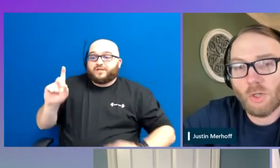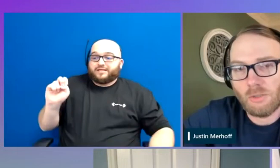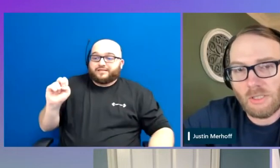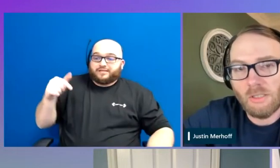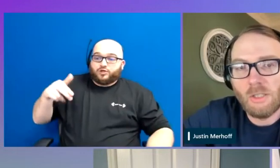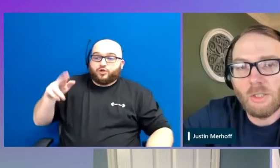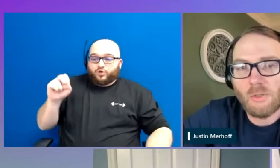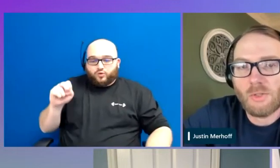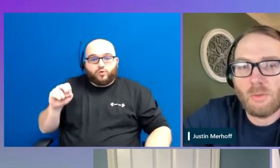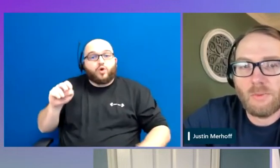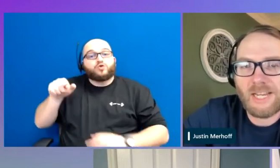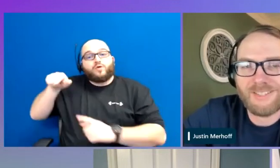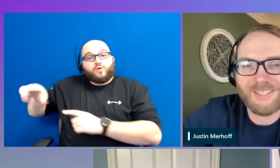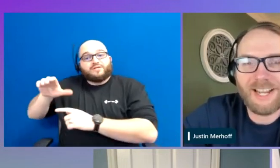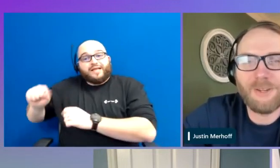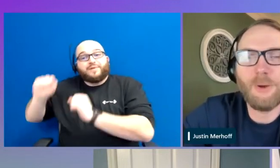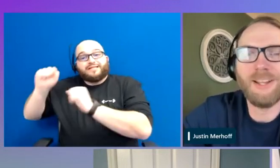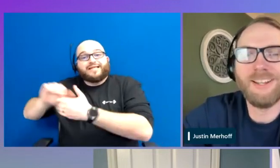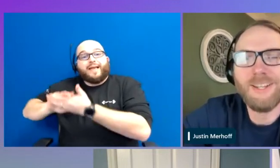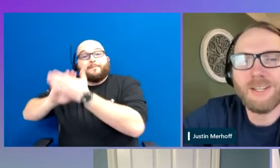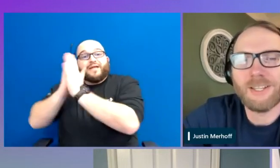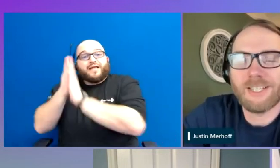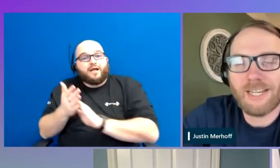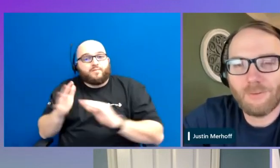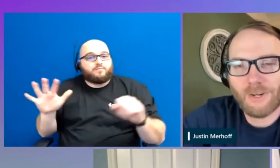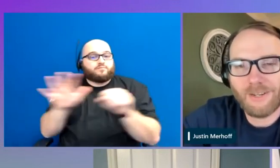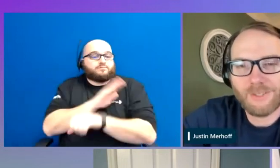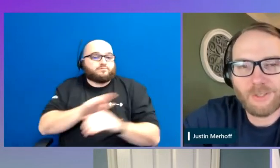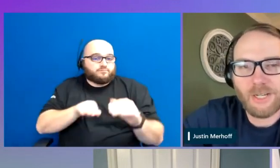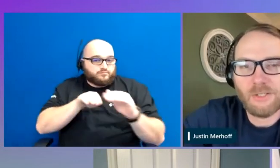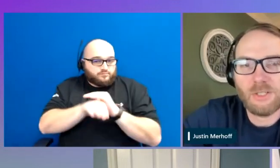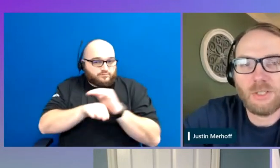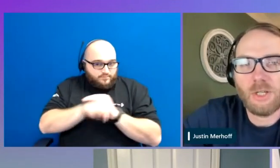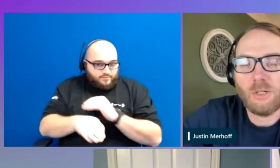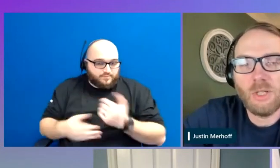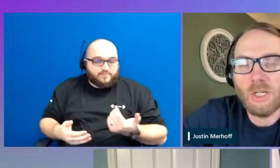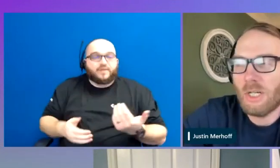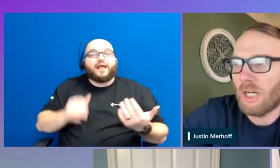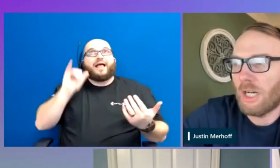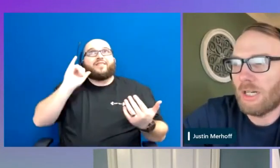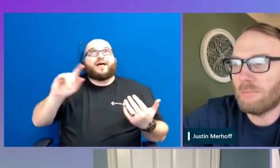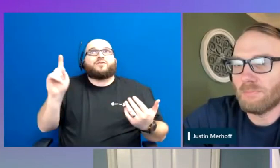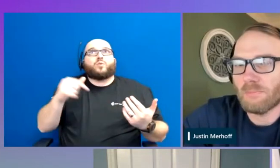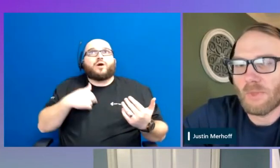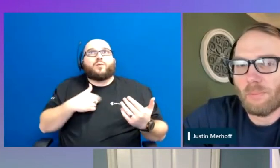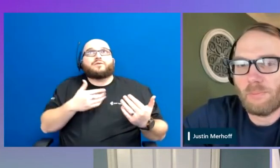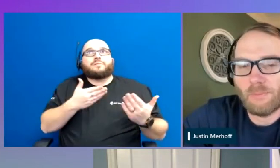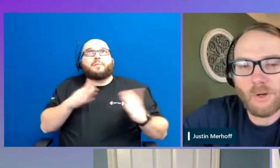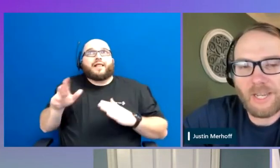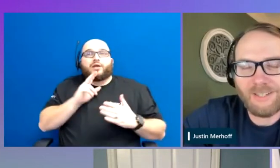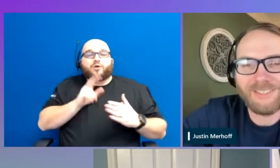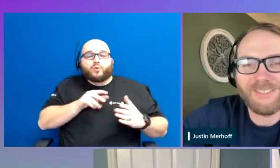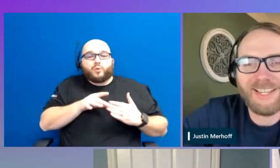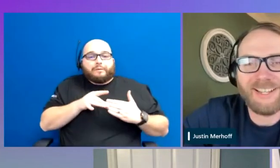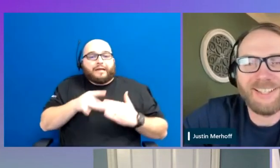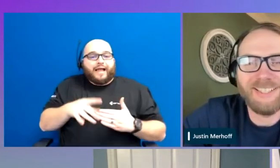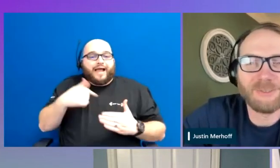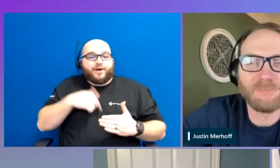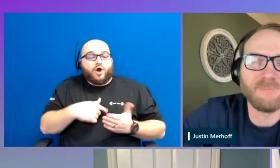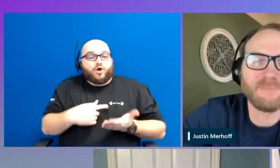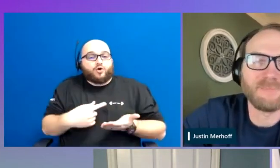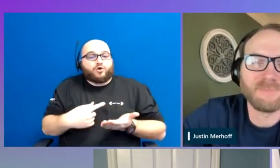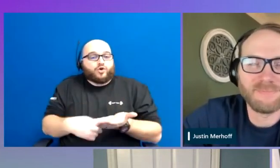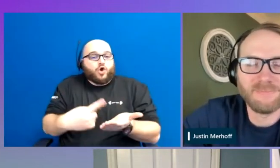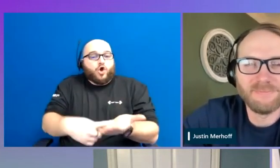accessible currently. So that's kind of where I was trying to go. Go ahead, Ali.